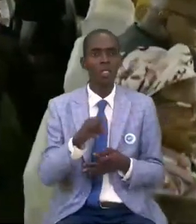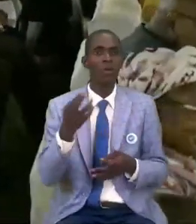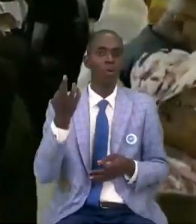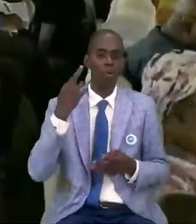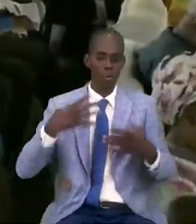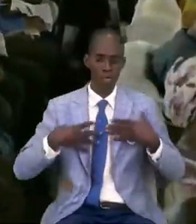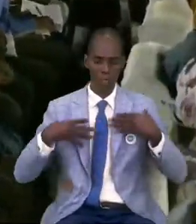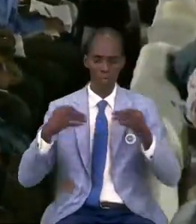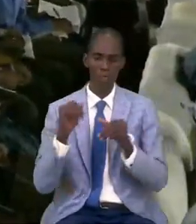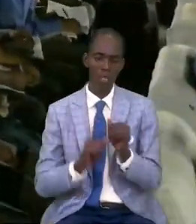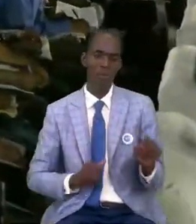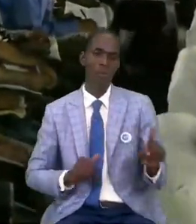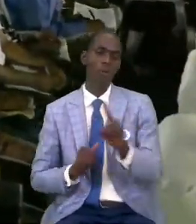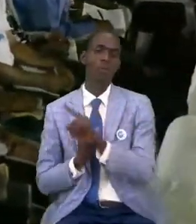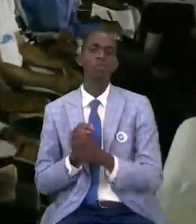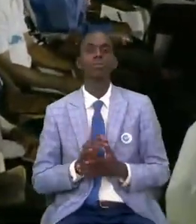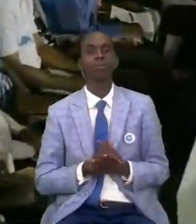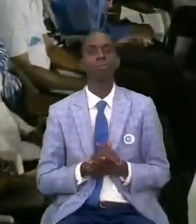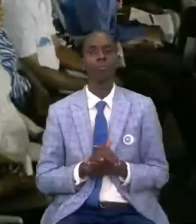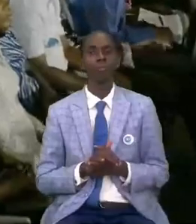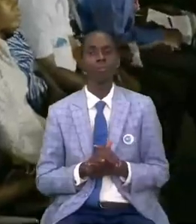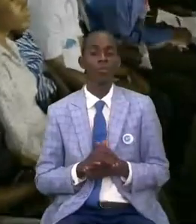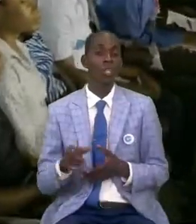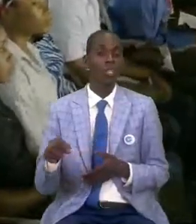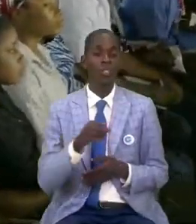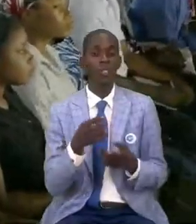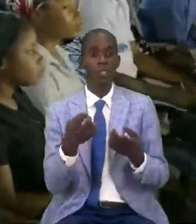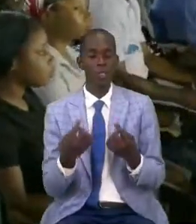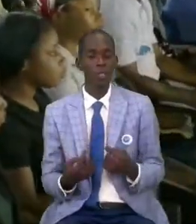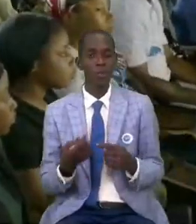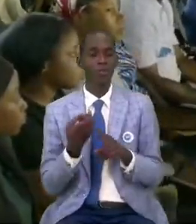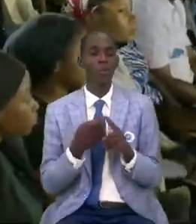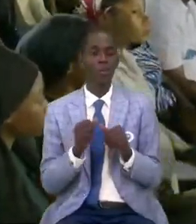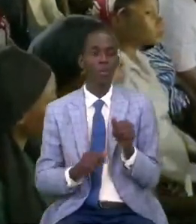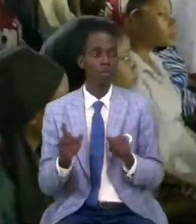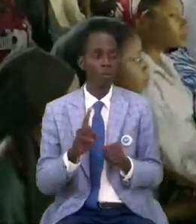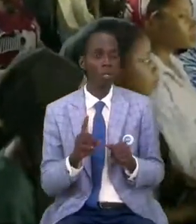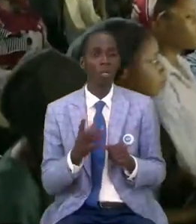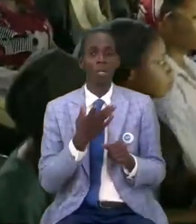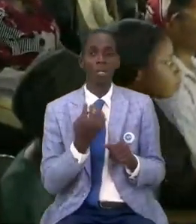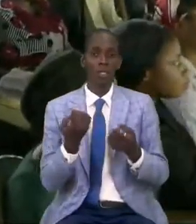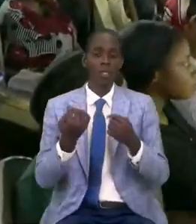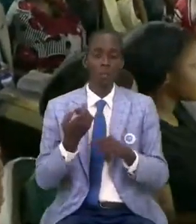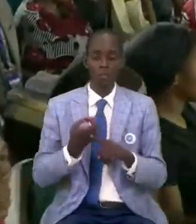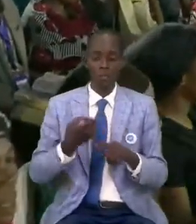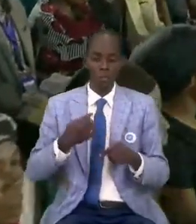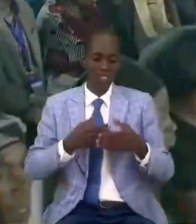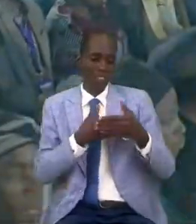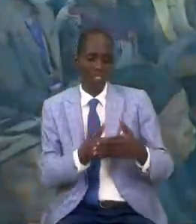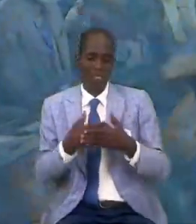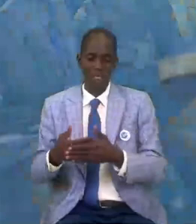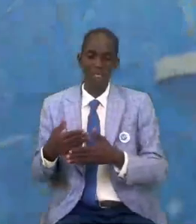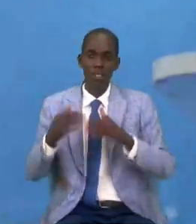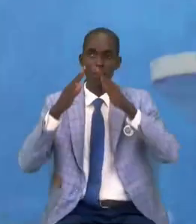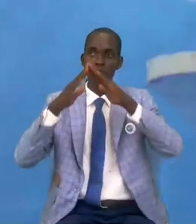over, and they came from the surrounding cities and villages, and they were healed. Everyone,